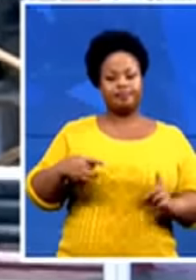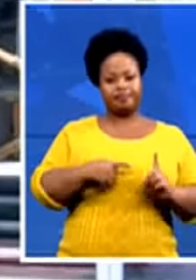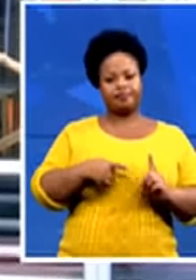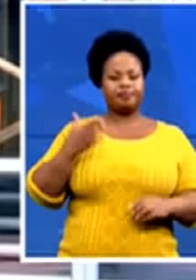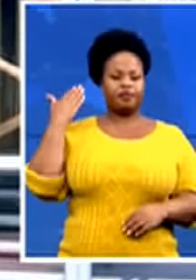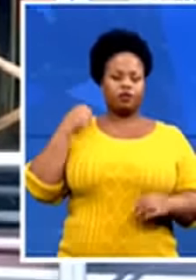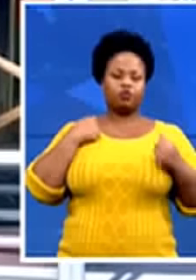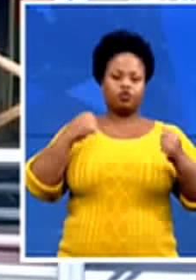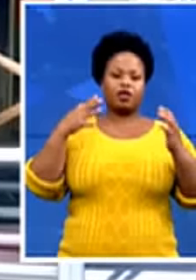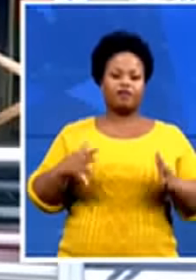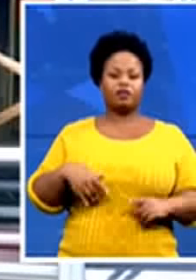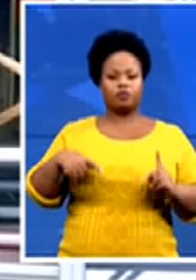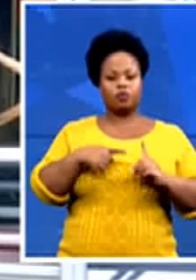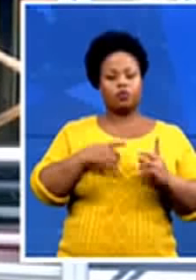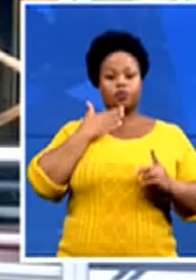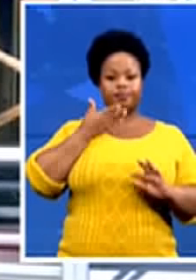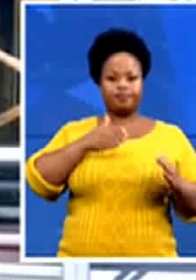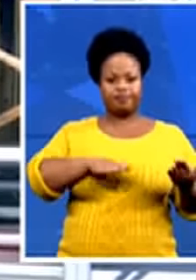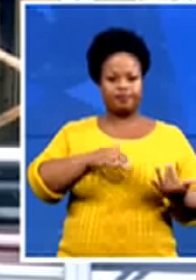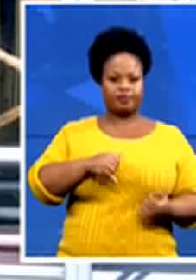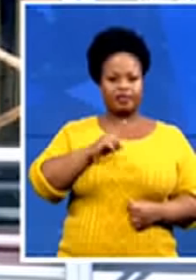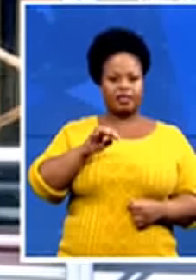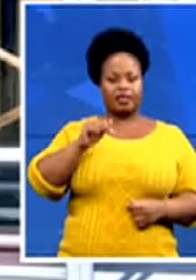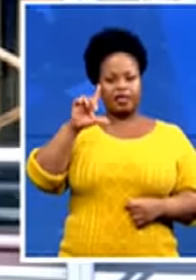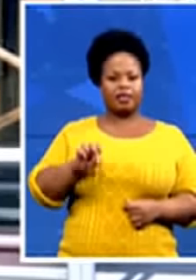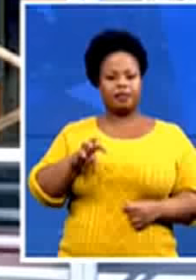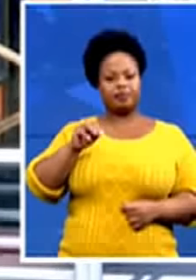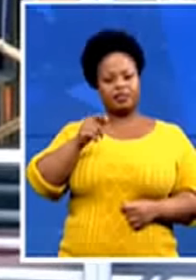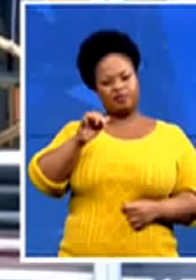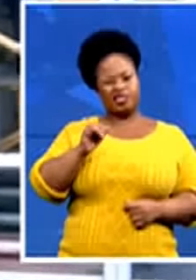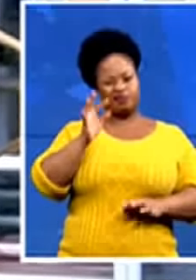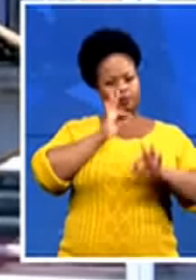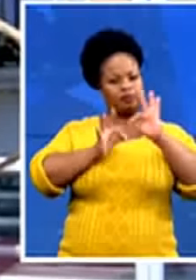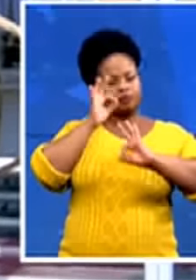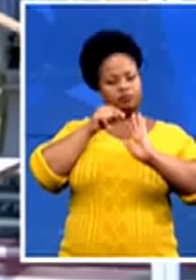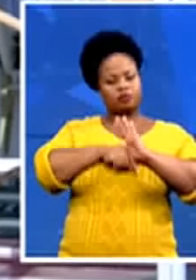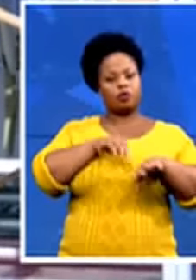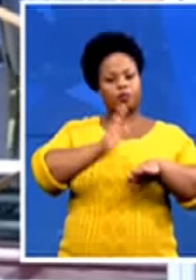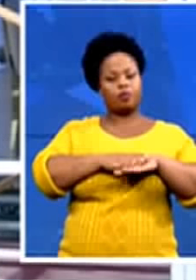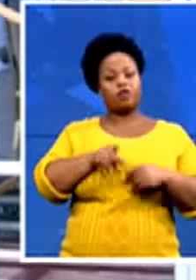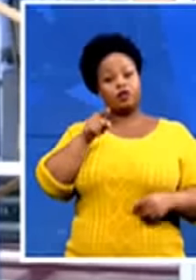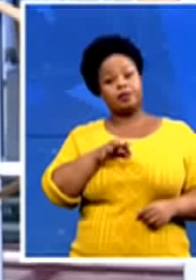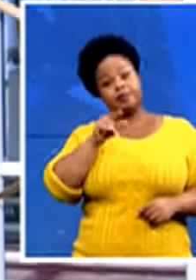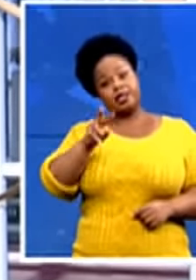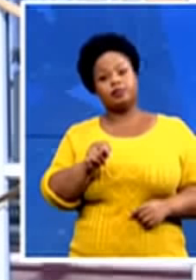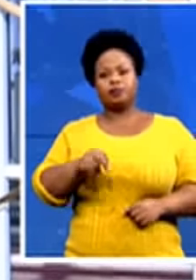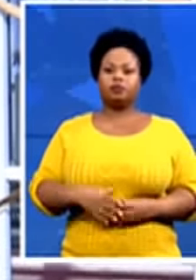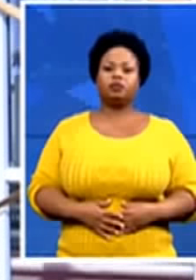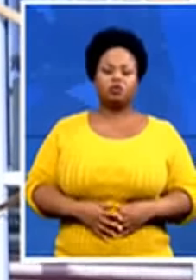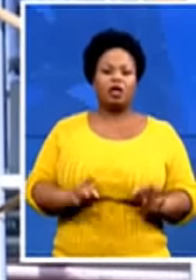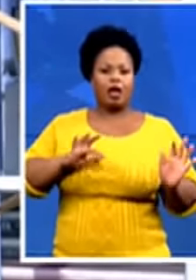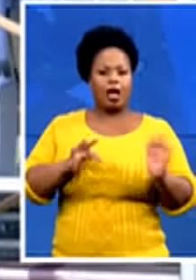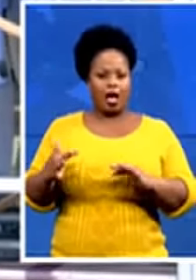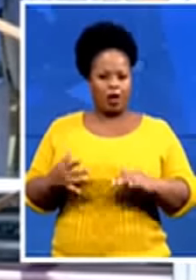late Zanele kaMagwaza-Msibi of course just speaking to us there Blaine about how he began working how he met